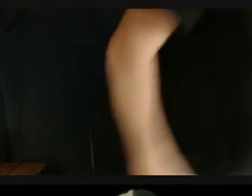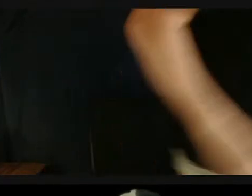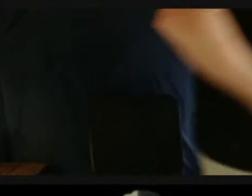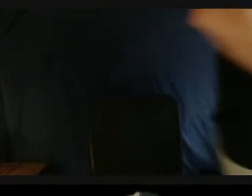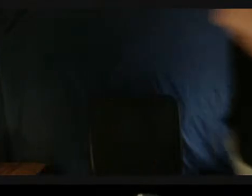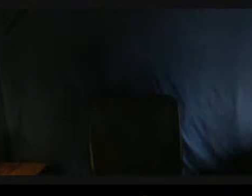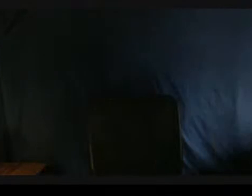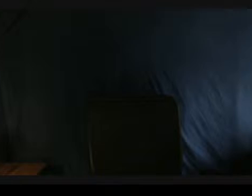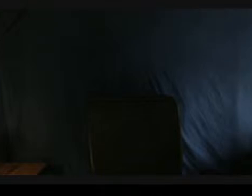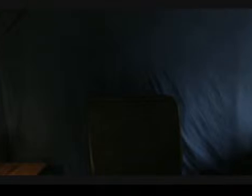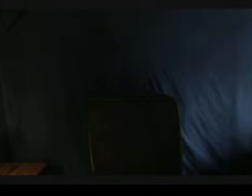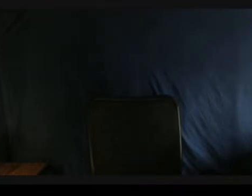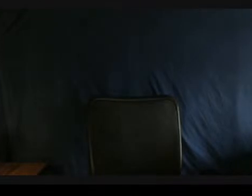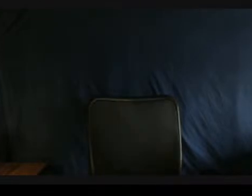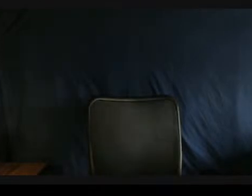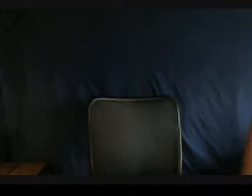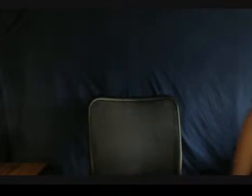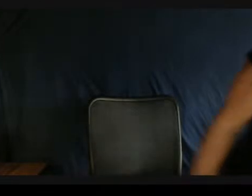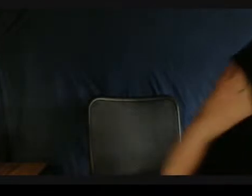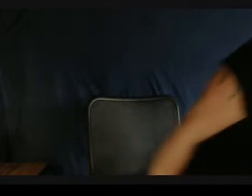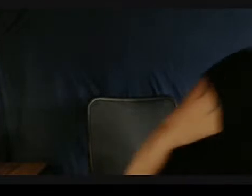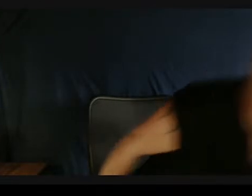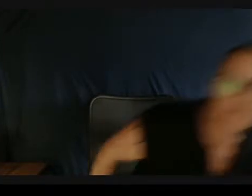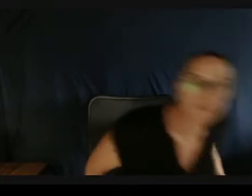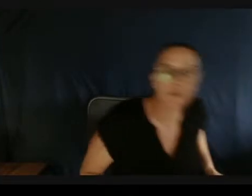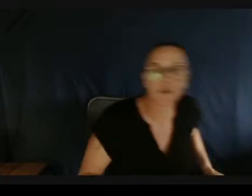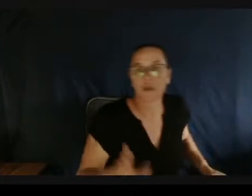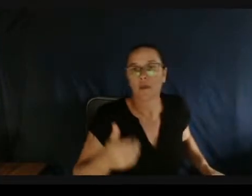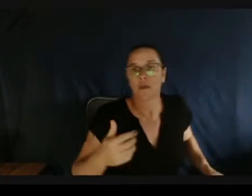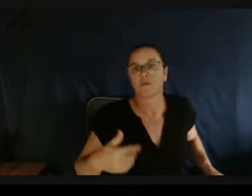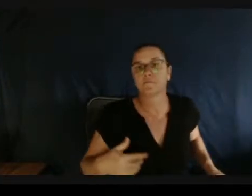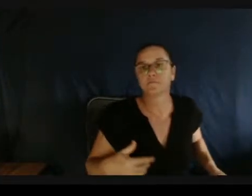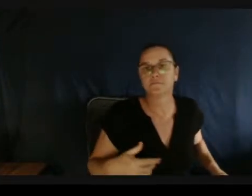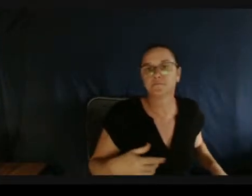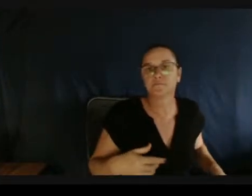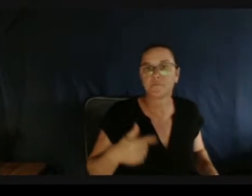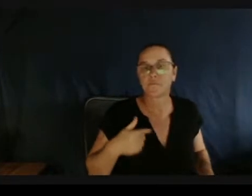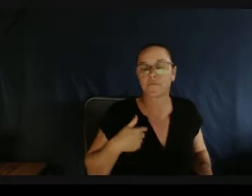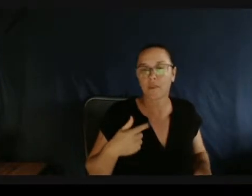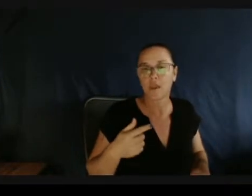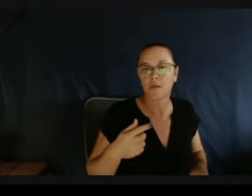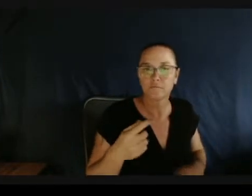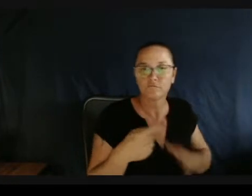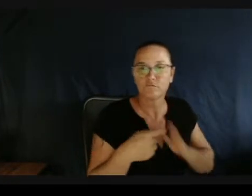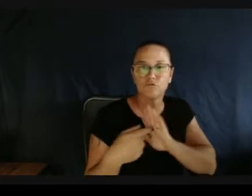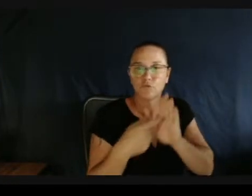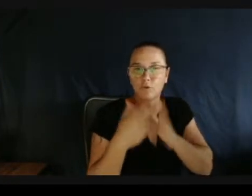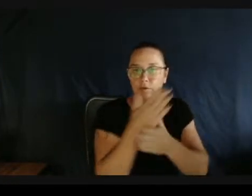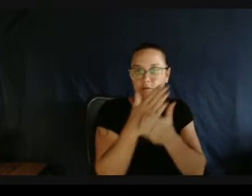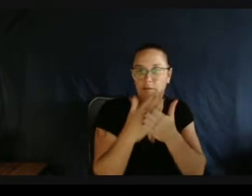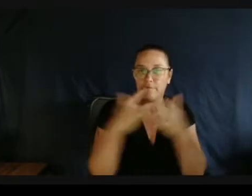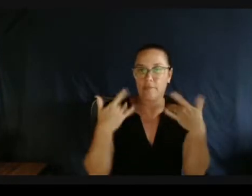you, this is something we'll go in more detail in the future, but this one recaps the previous events as well.